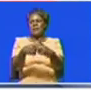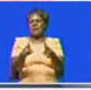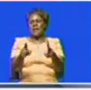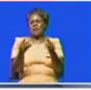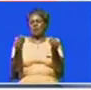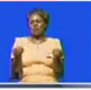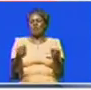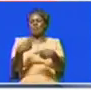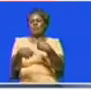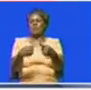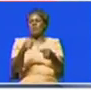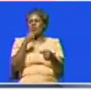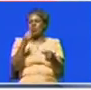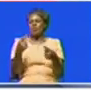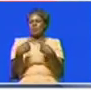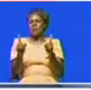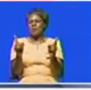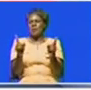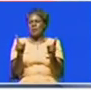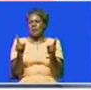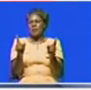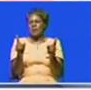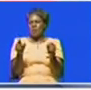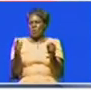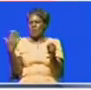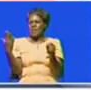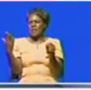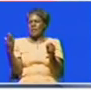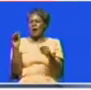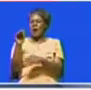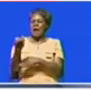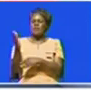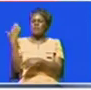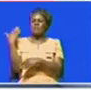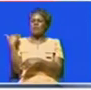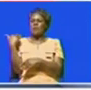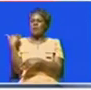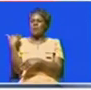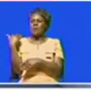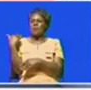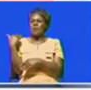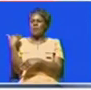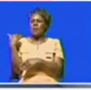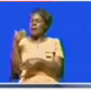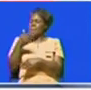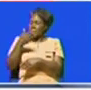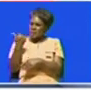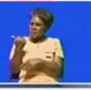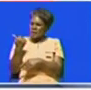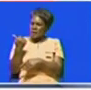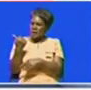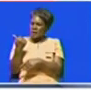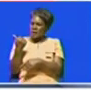the processes and perhaps not the outcome? In fact, that is the one thing that we should have asked for. That is the one thing that should have happened. We should have